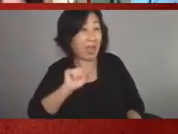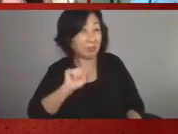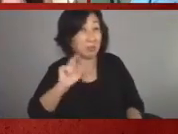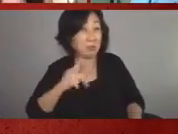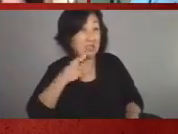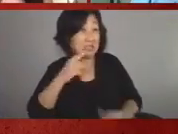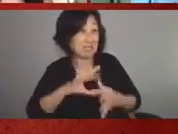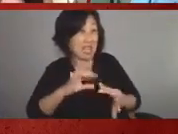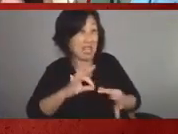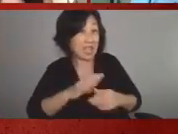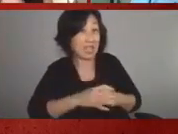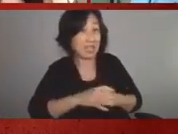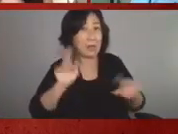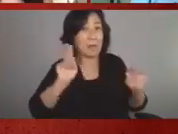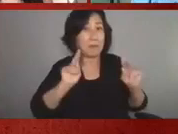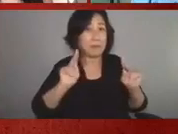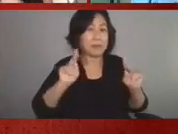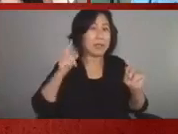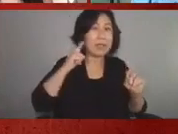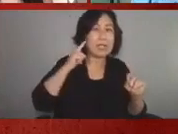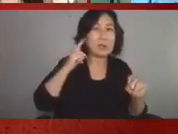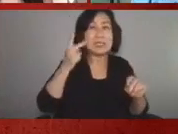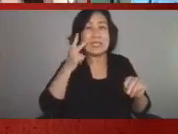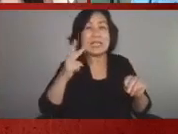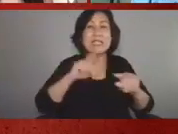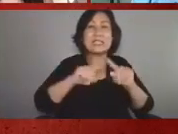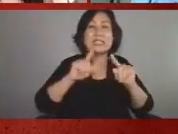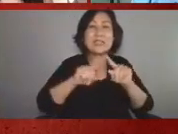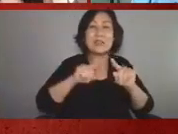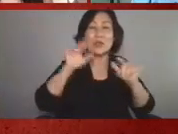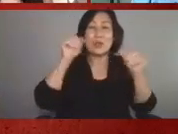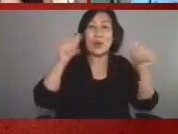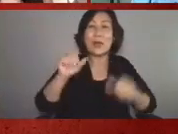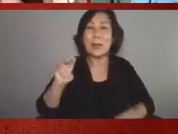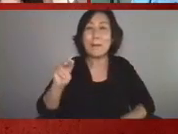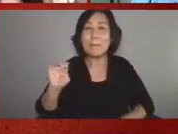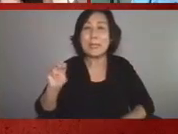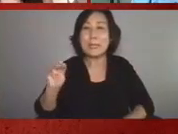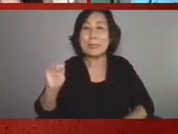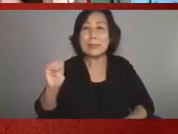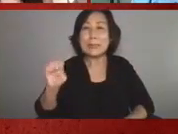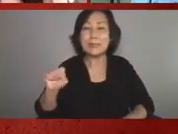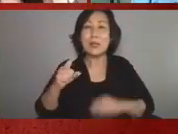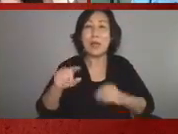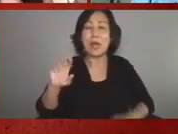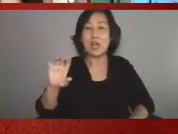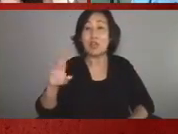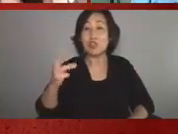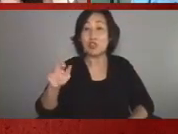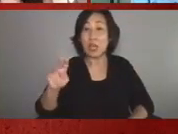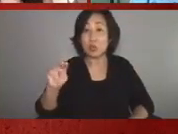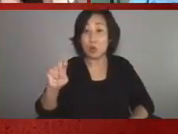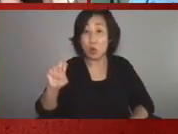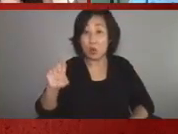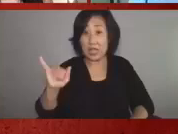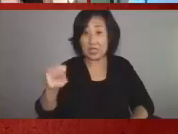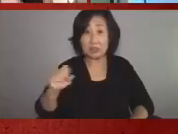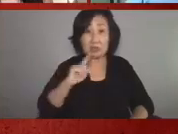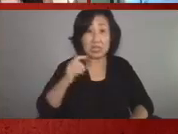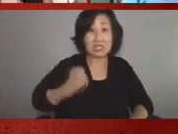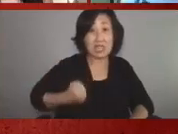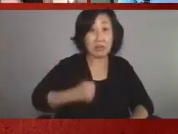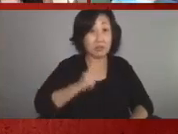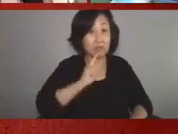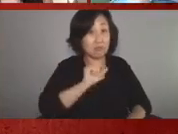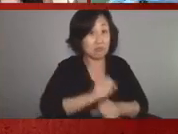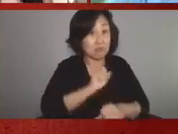like there's so many Chuck Norris memes all over the internet about how tough he is. Is he exactly like that? Yeah,